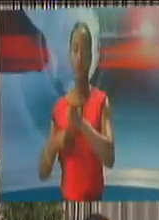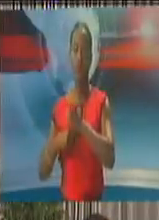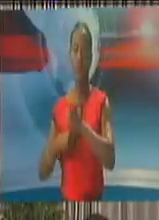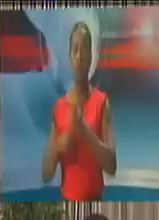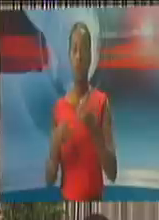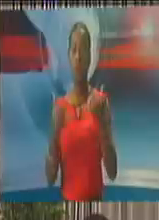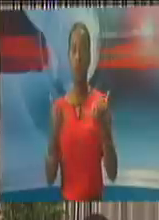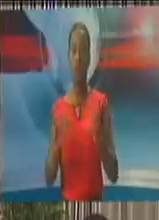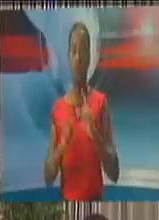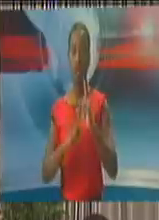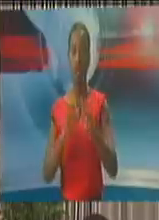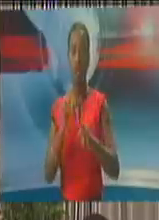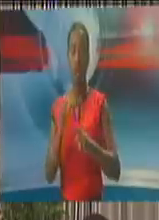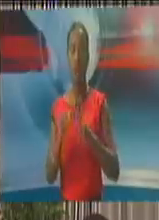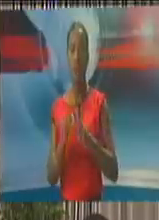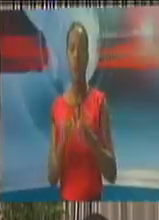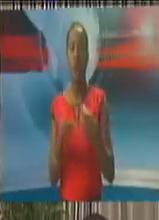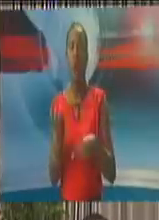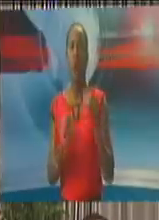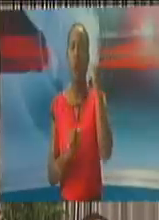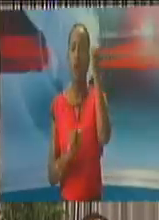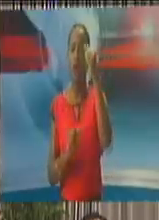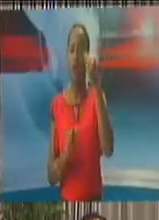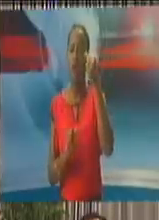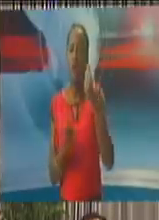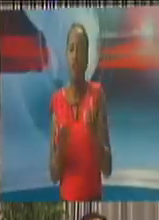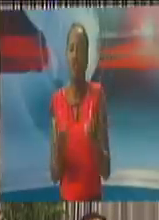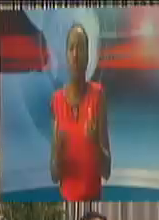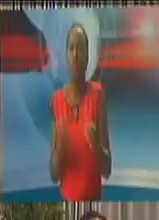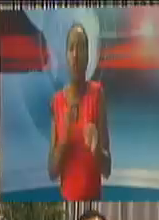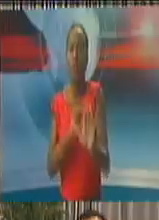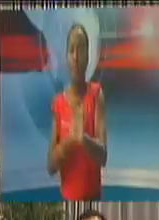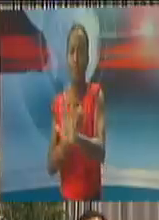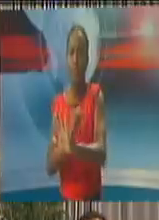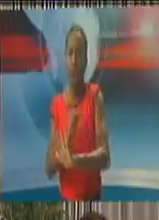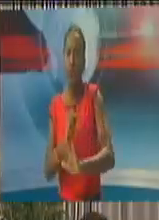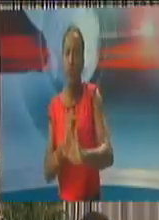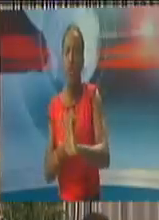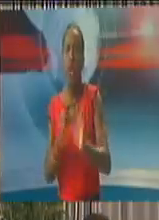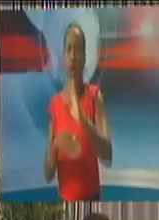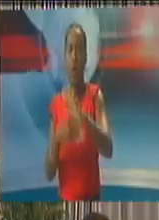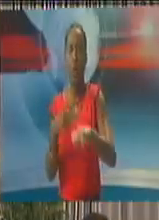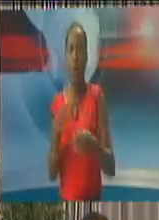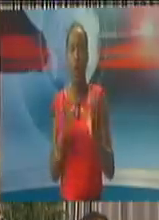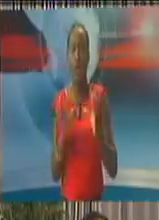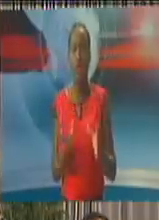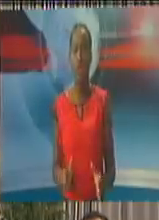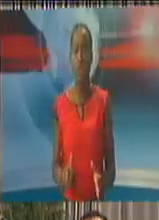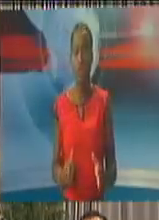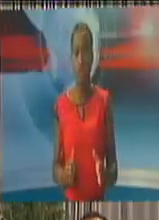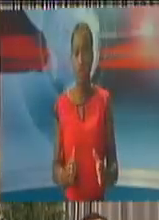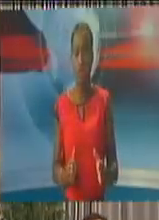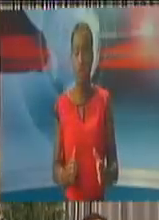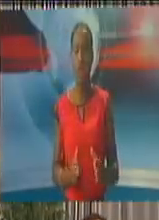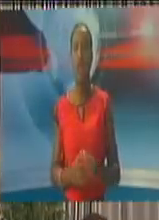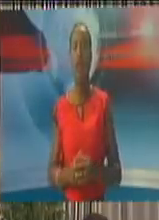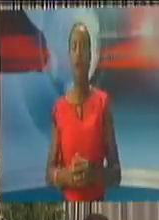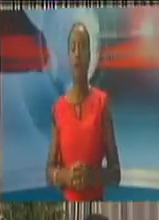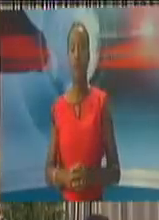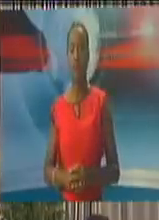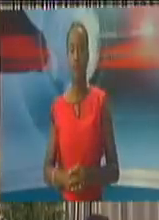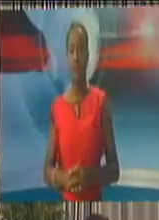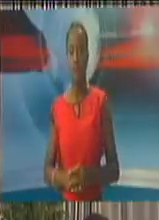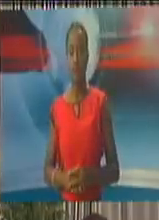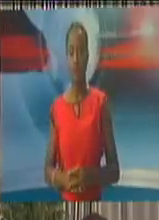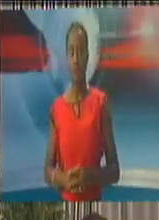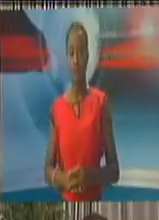speak on the government's measures to protect the population and the preparation of various accommodations being used as part of the response